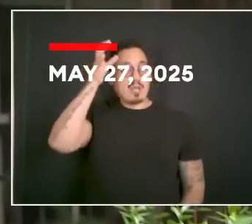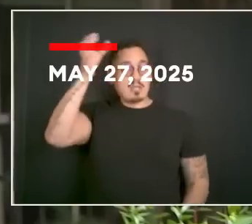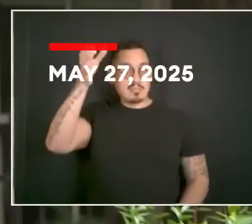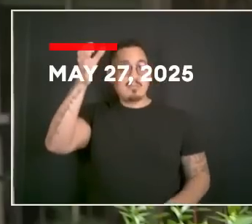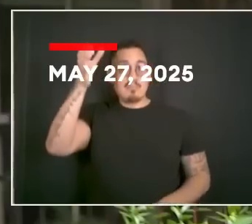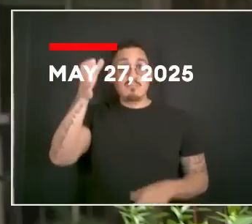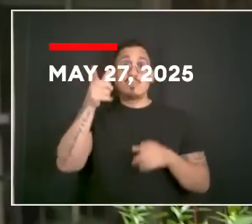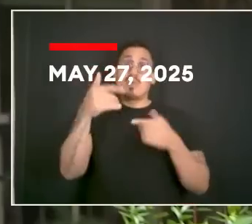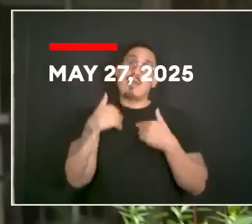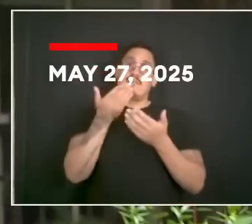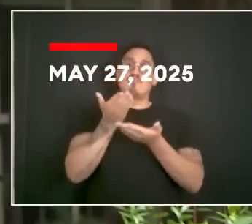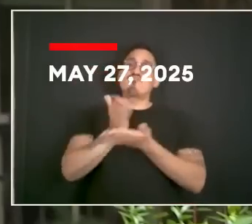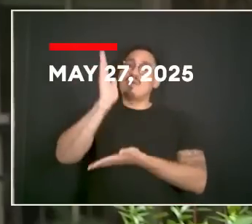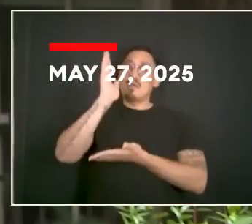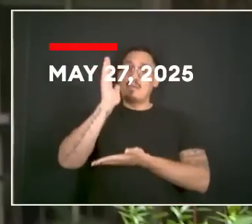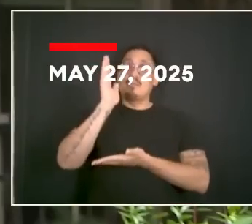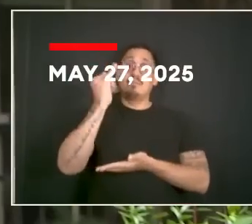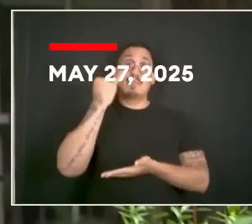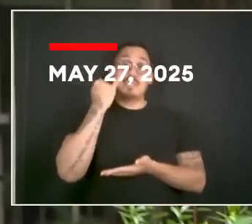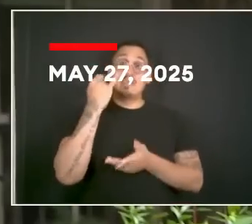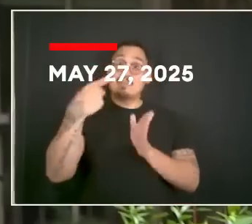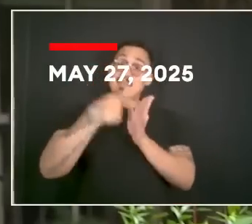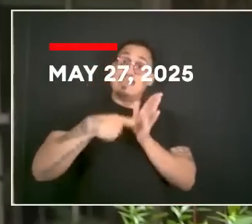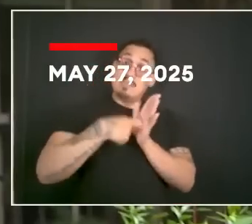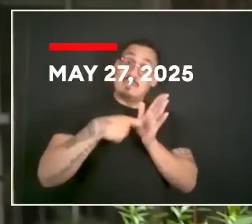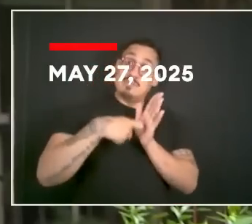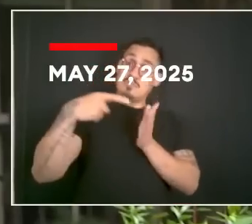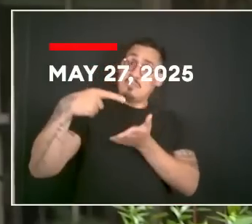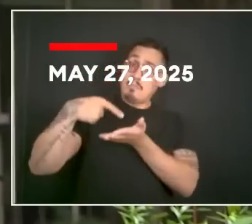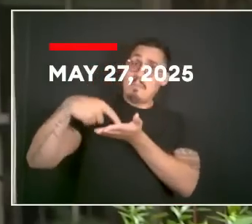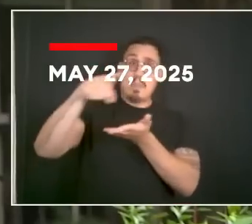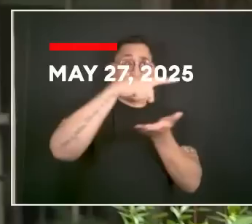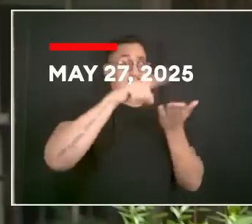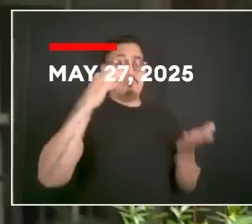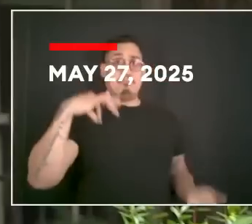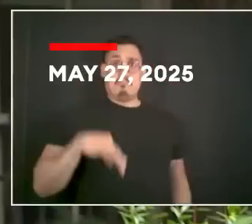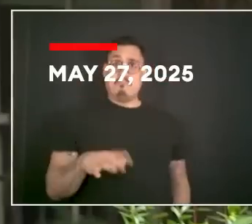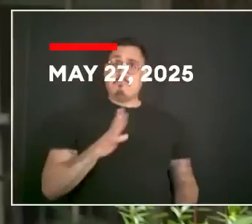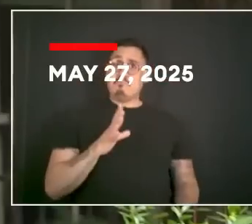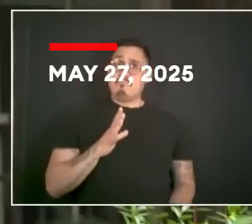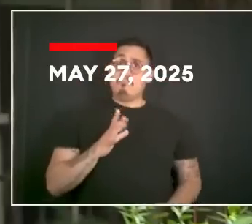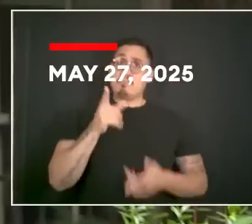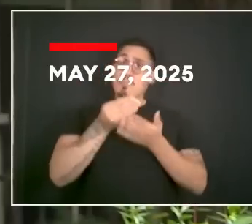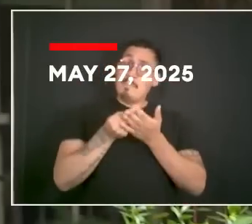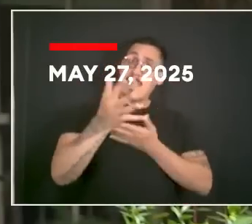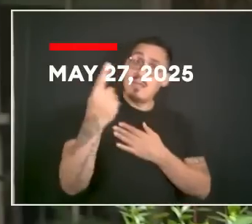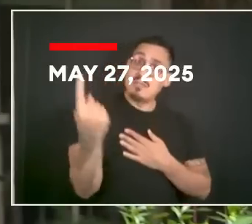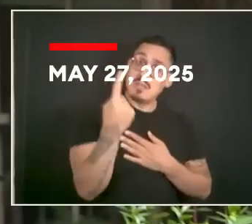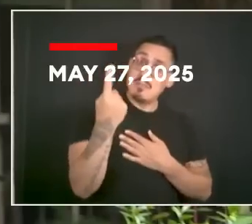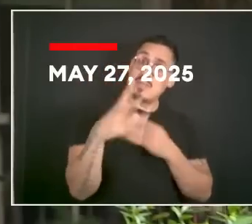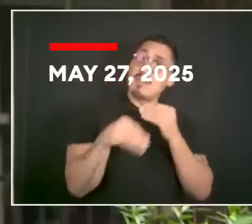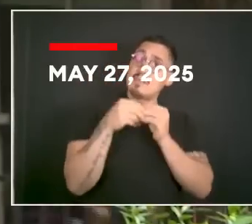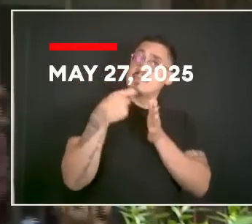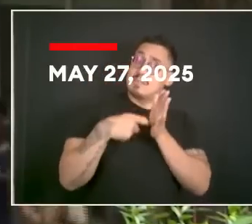dollars pay for. When someone buys a loaf of bread, they pay taxes. So with those tax dollars, they should have a right to have their child educated. They